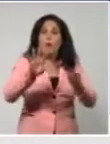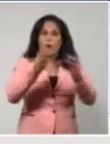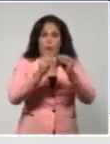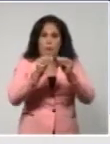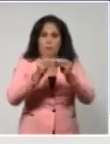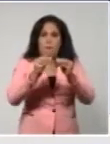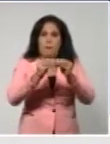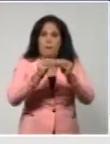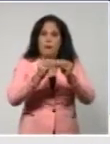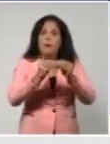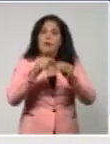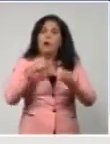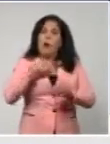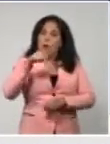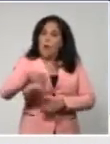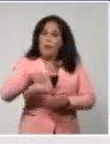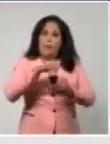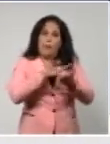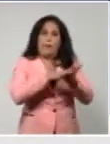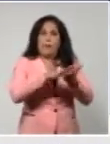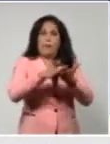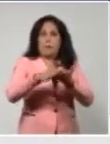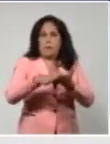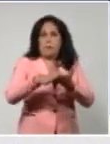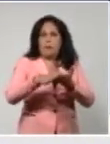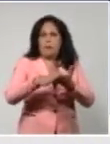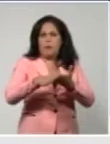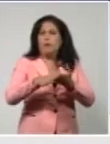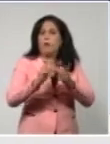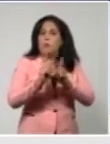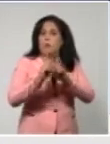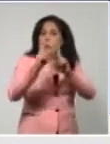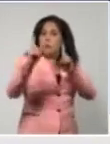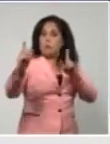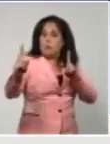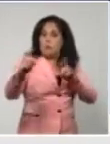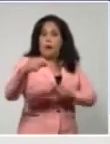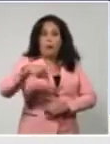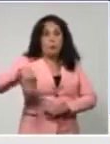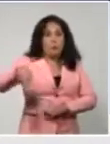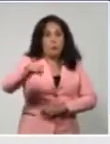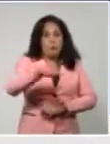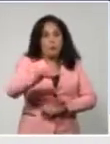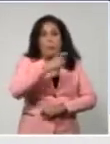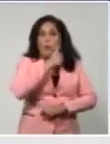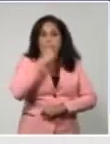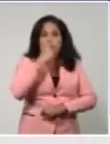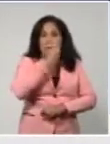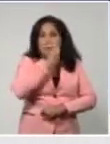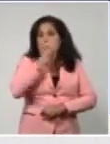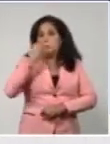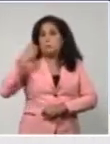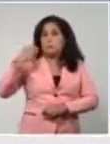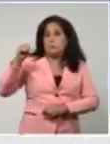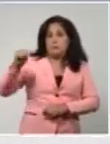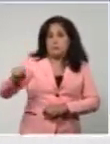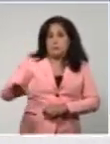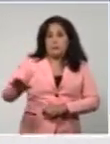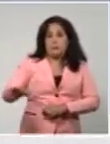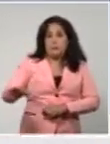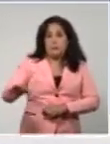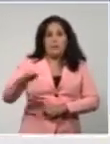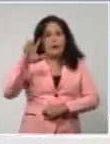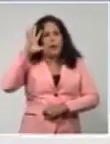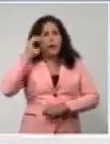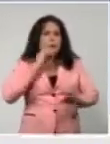So, as I was saying, measures continue to be in place. Today is also the day that, except